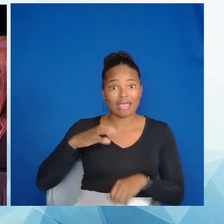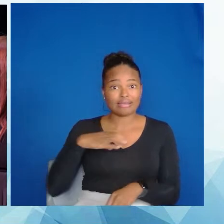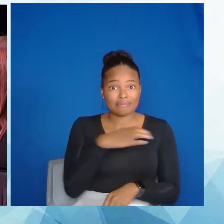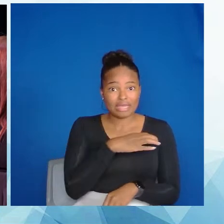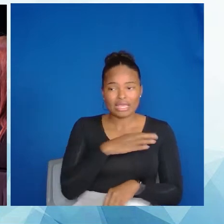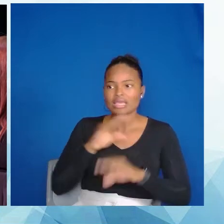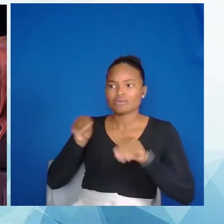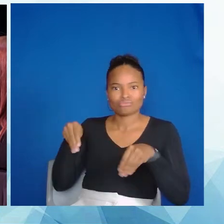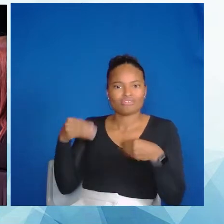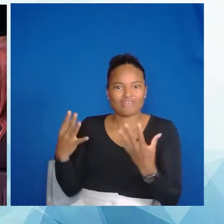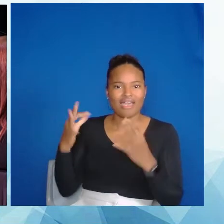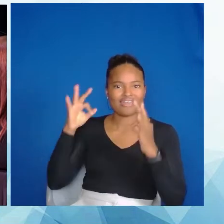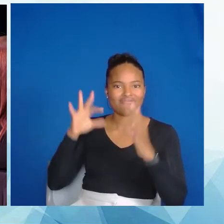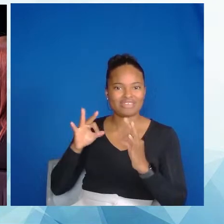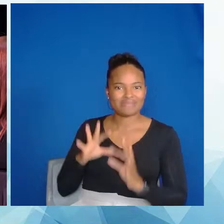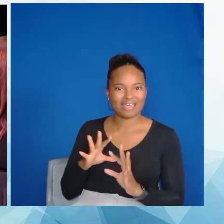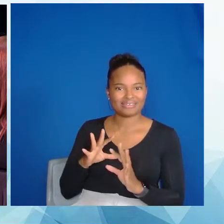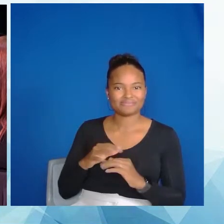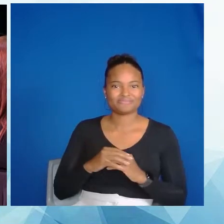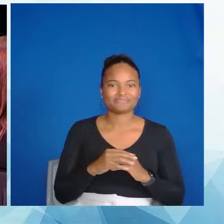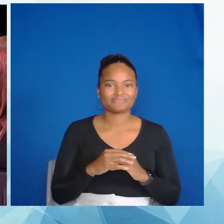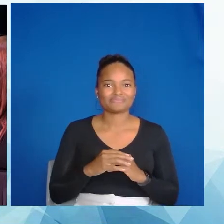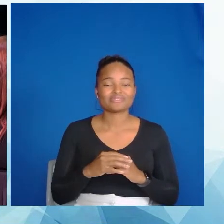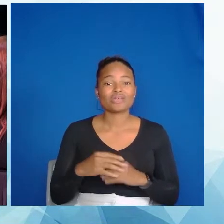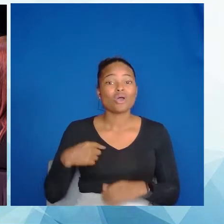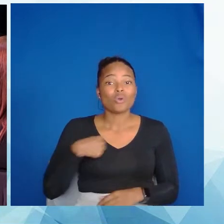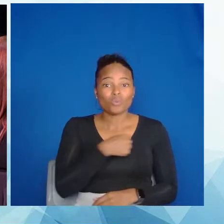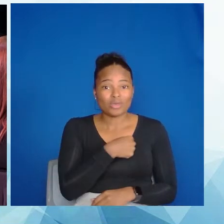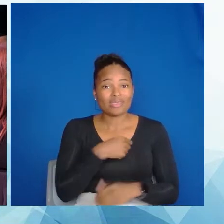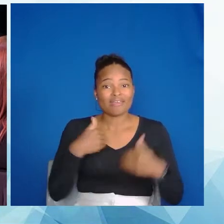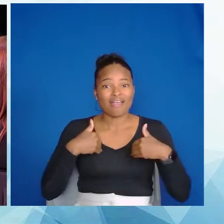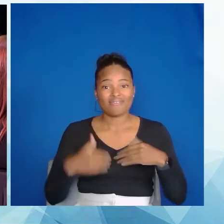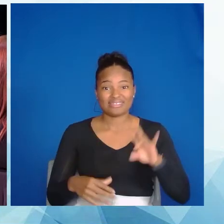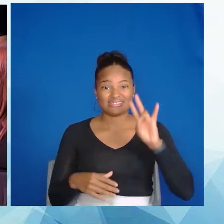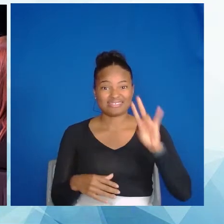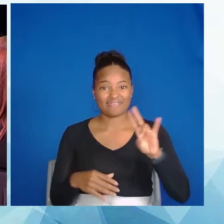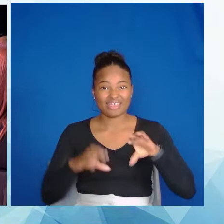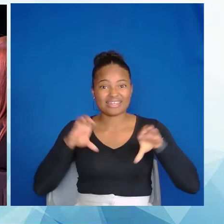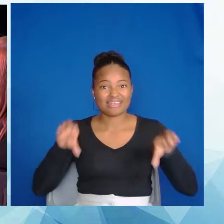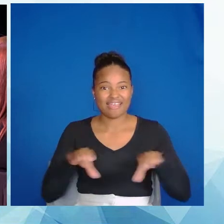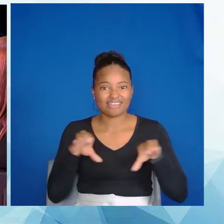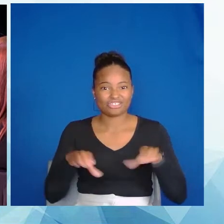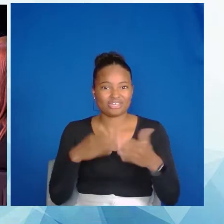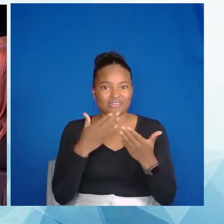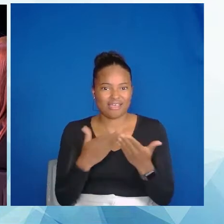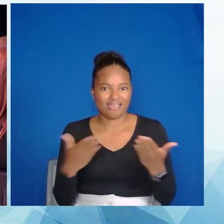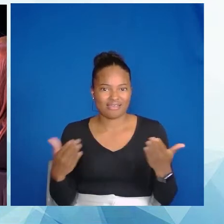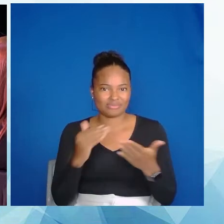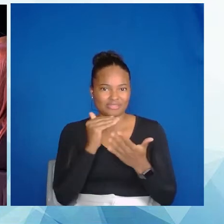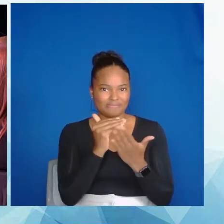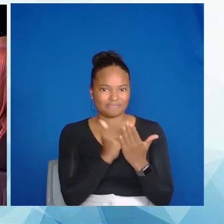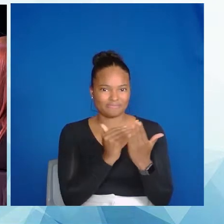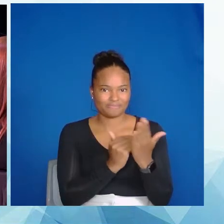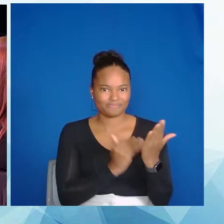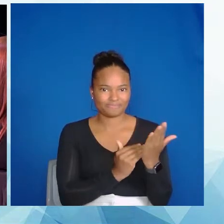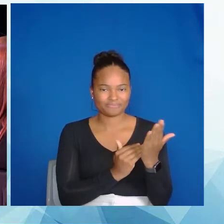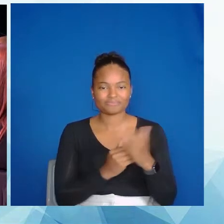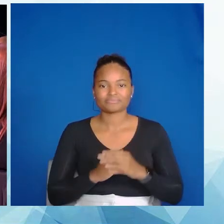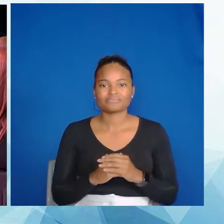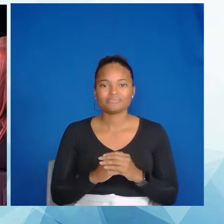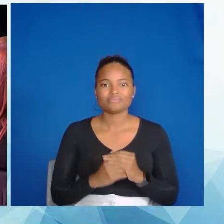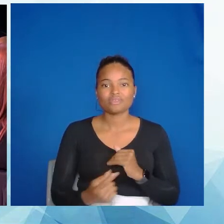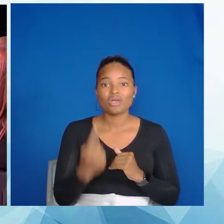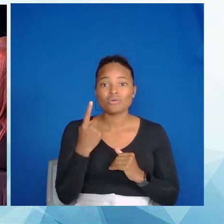feedback. We had 7 action items. One example, you